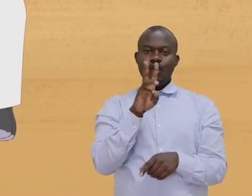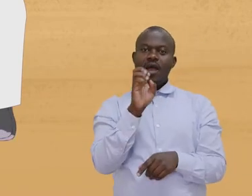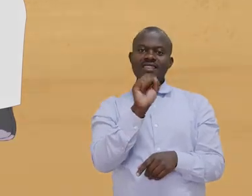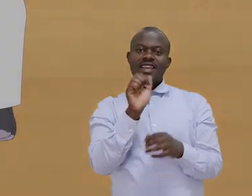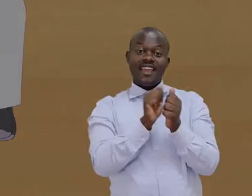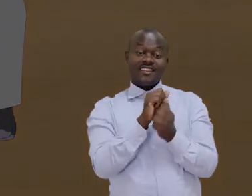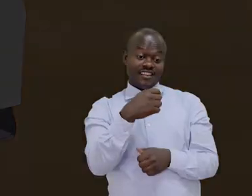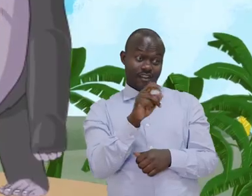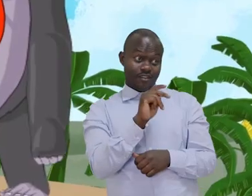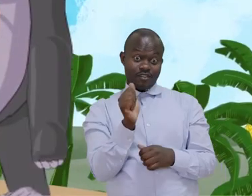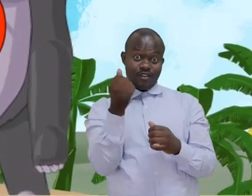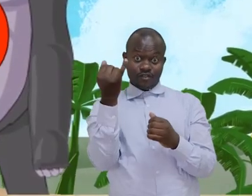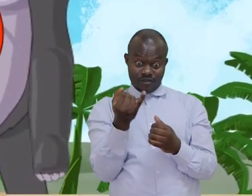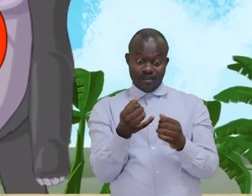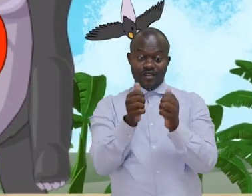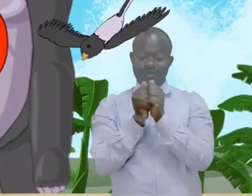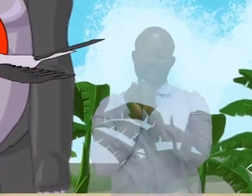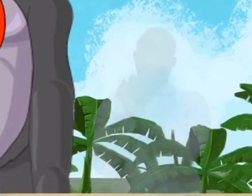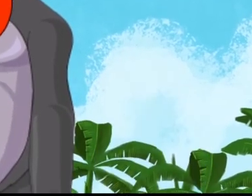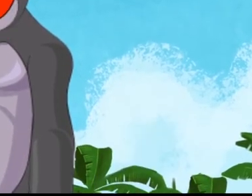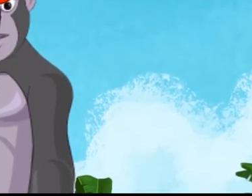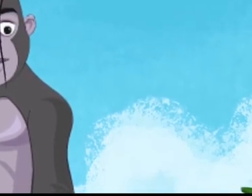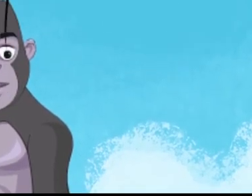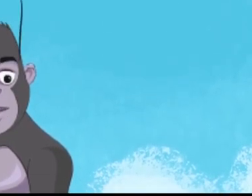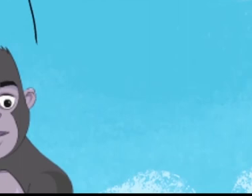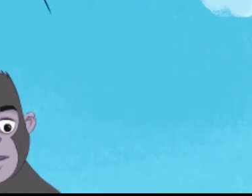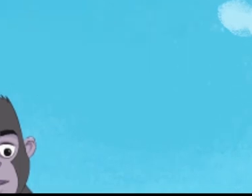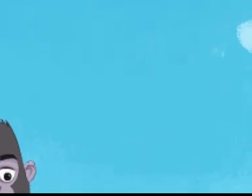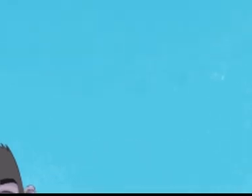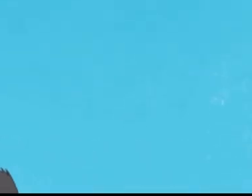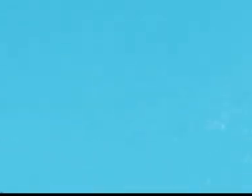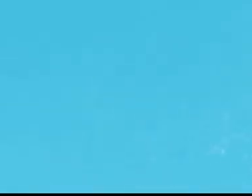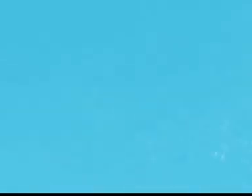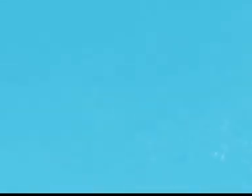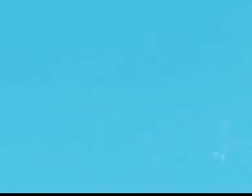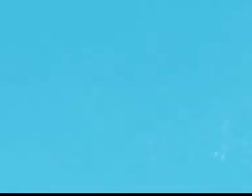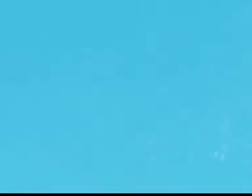together. We are happy every time.